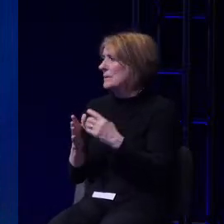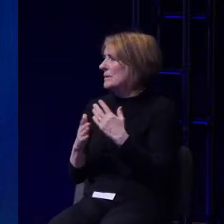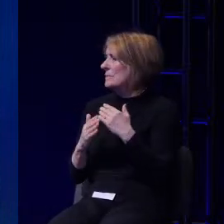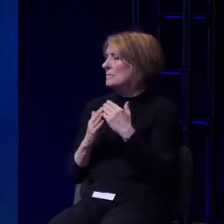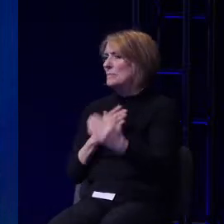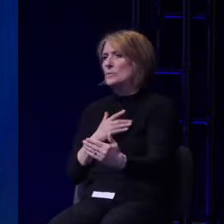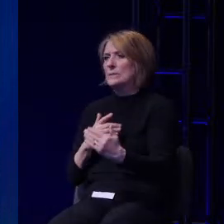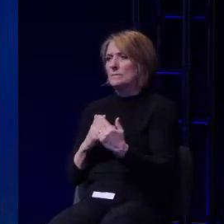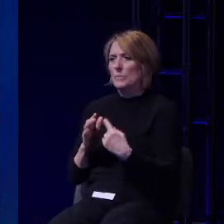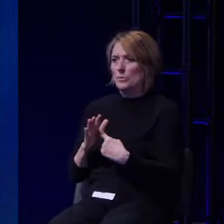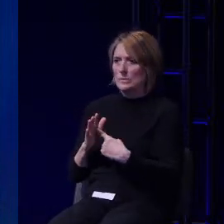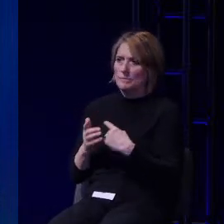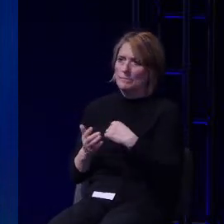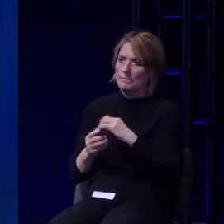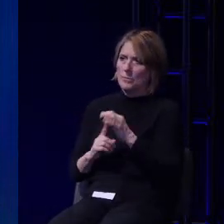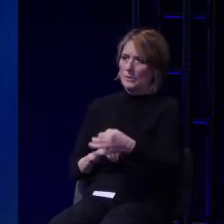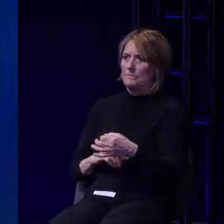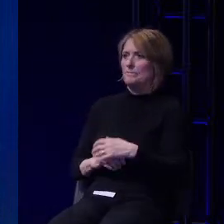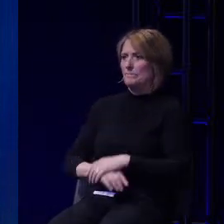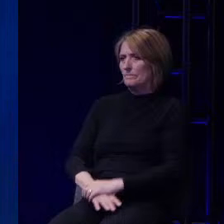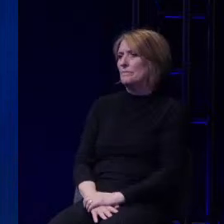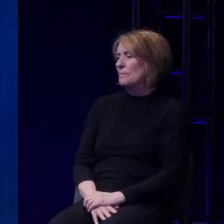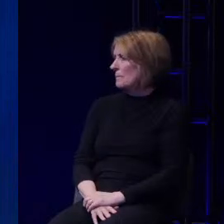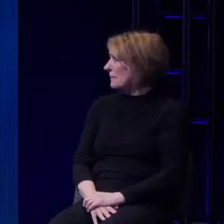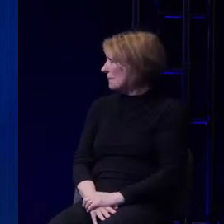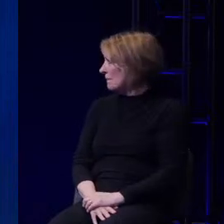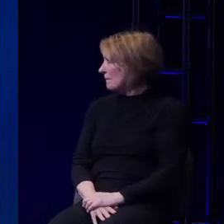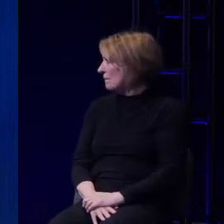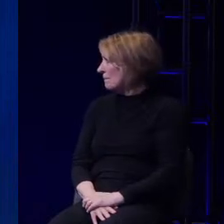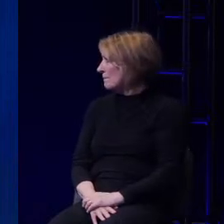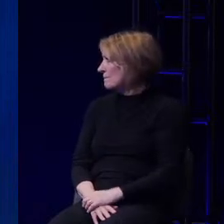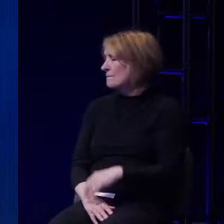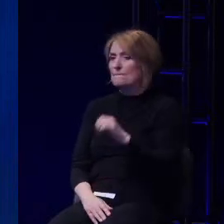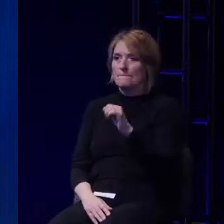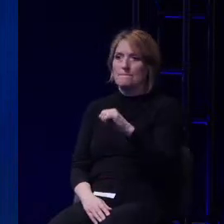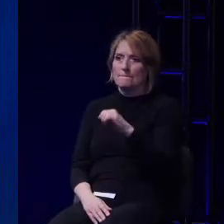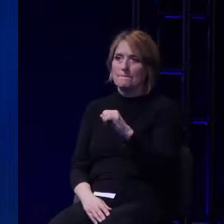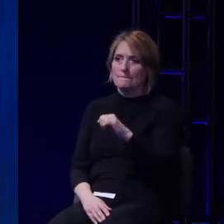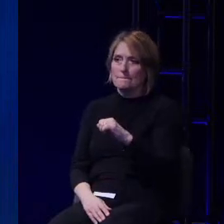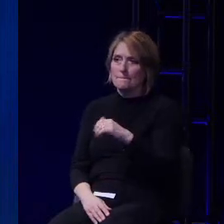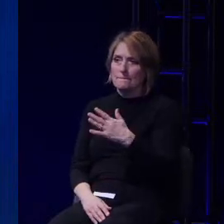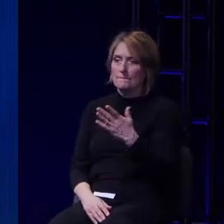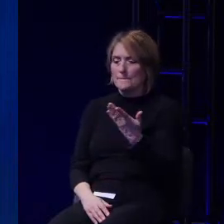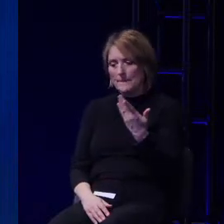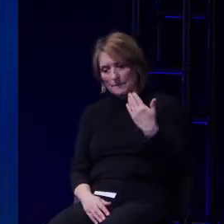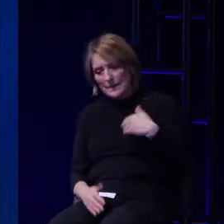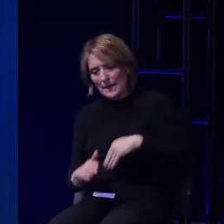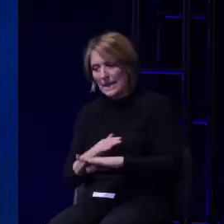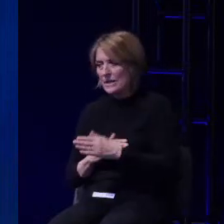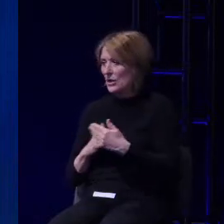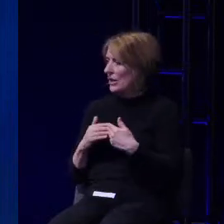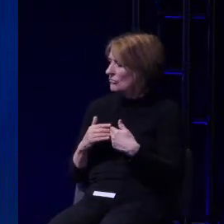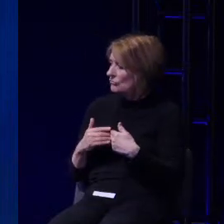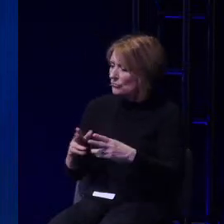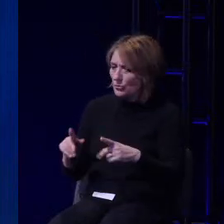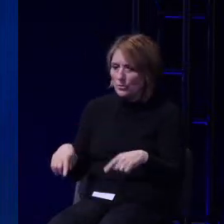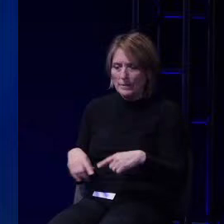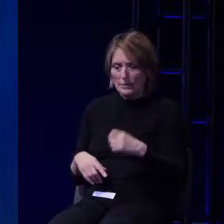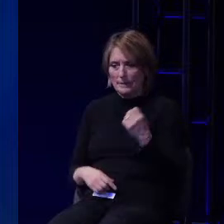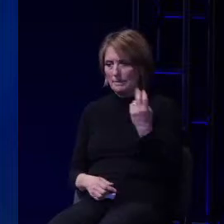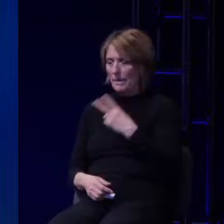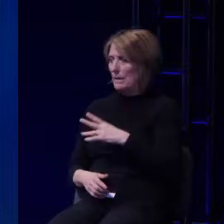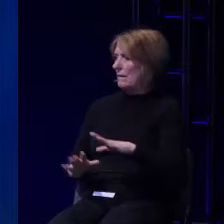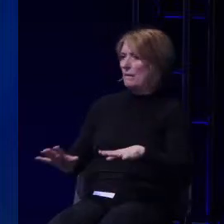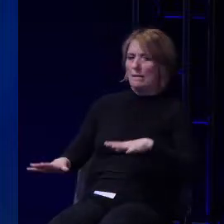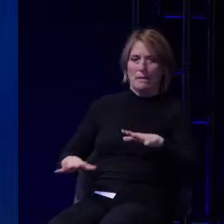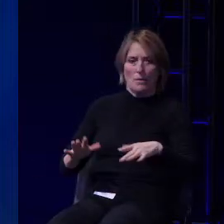place to put yourself is there. Yeah, that's right. Sometimes you enter a room blind, and you've got to make that instant